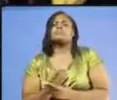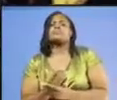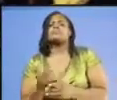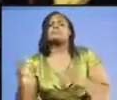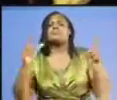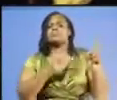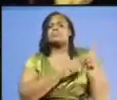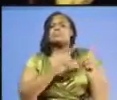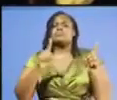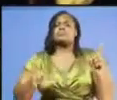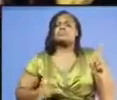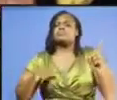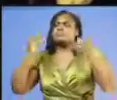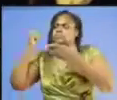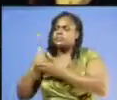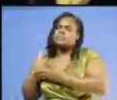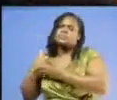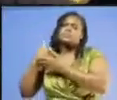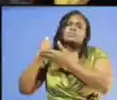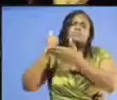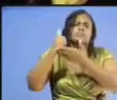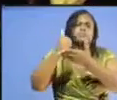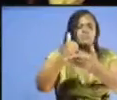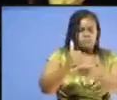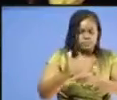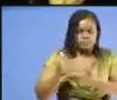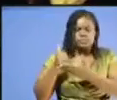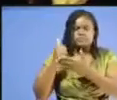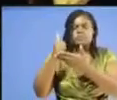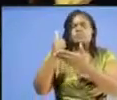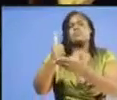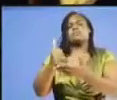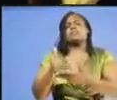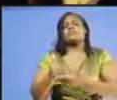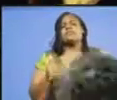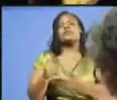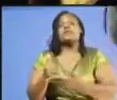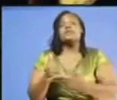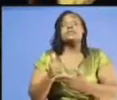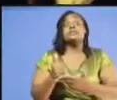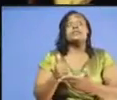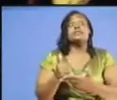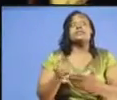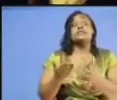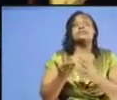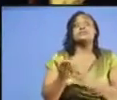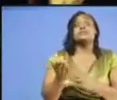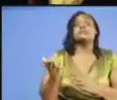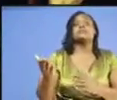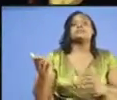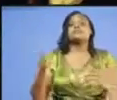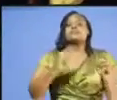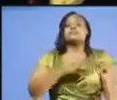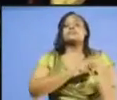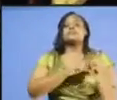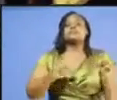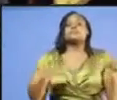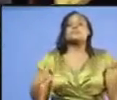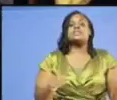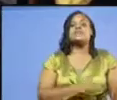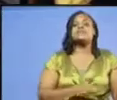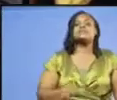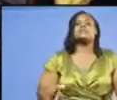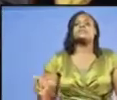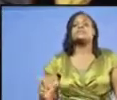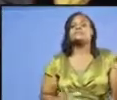thought you could have left it behind. You thought you had left it behind you. But he'll help you cross over.